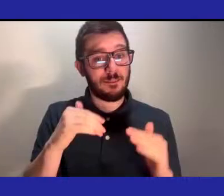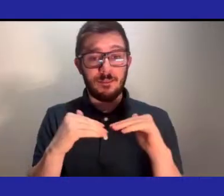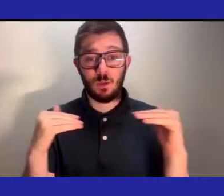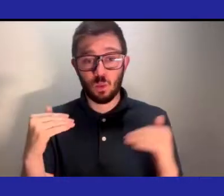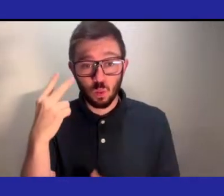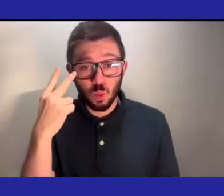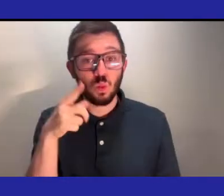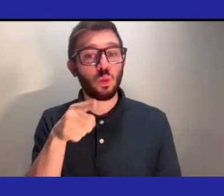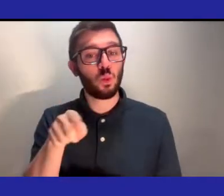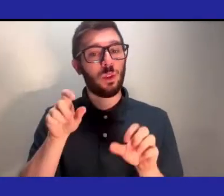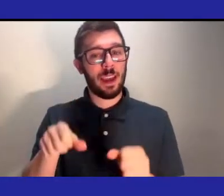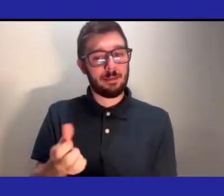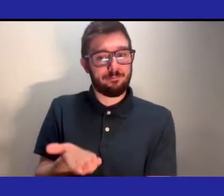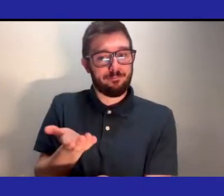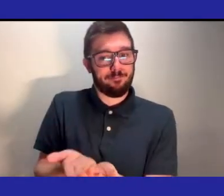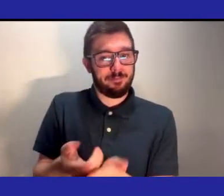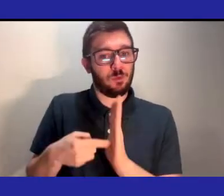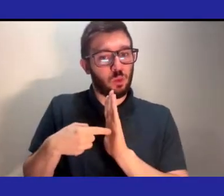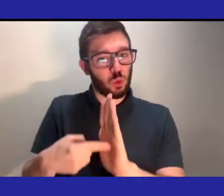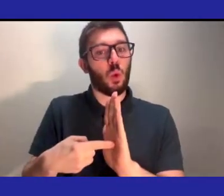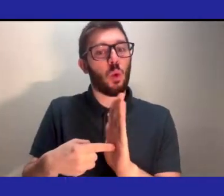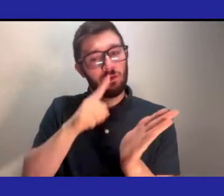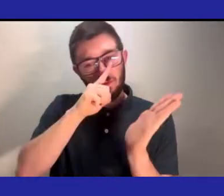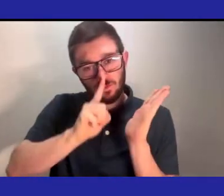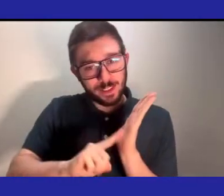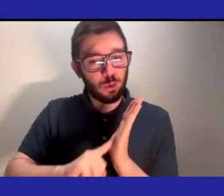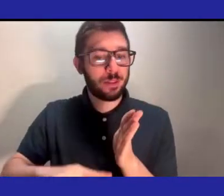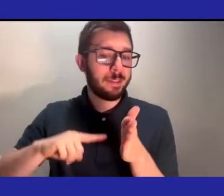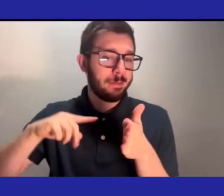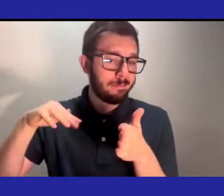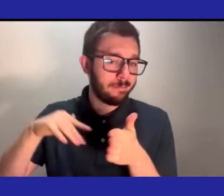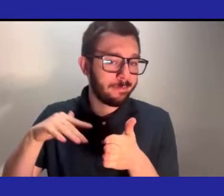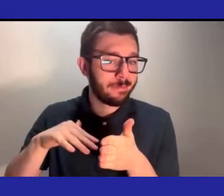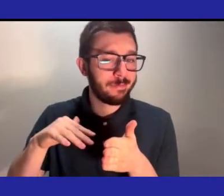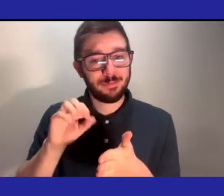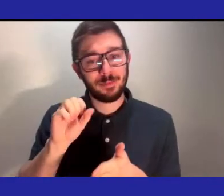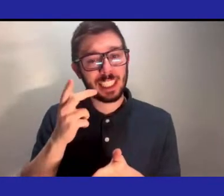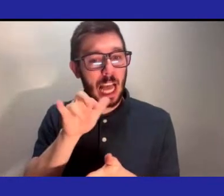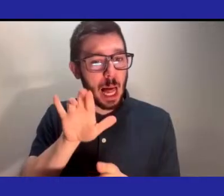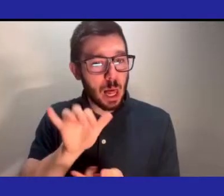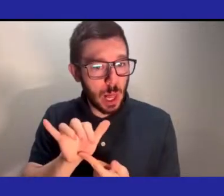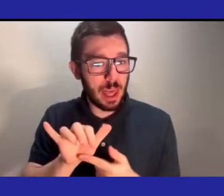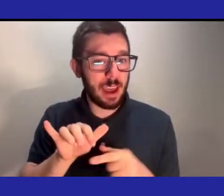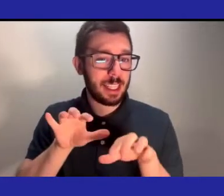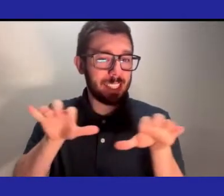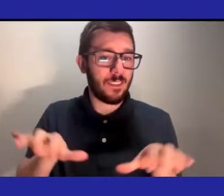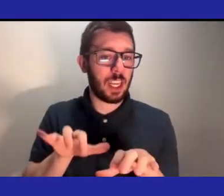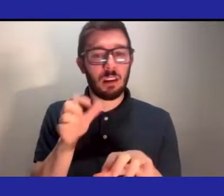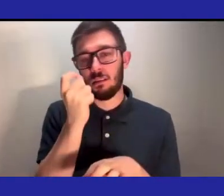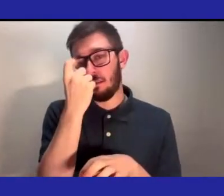demonstrate scholarly and research activities, but it is not a requirement at the level 2 level.